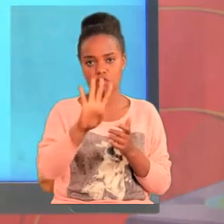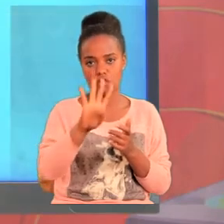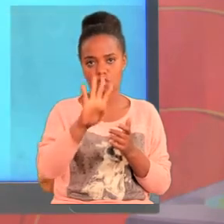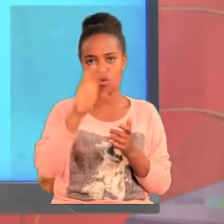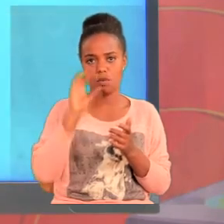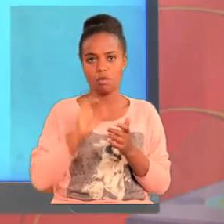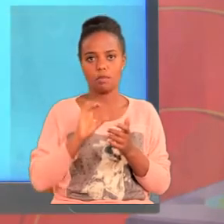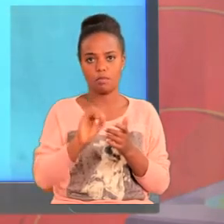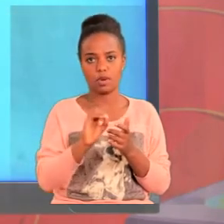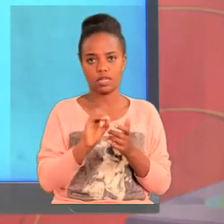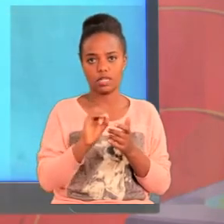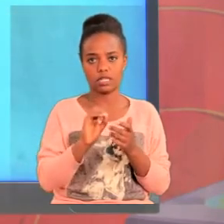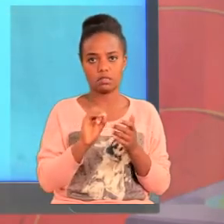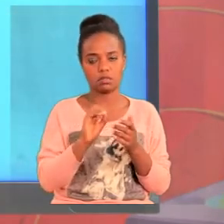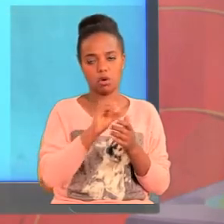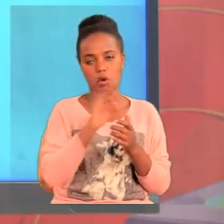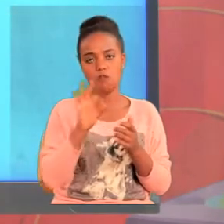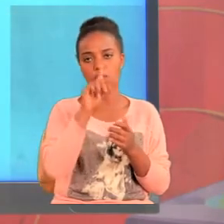4% of 100, you get